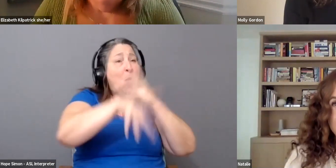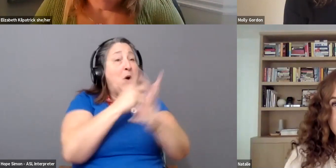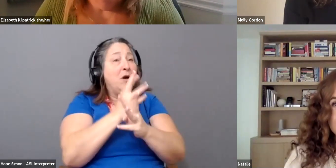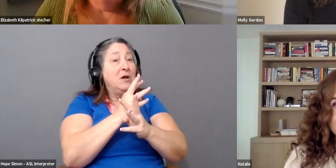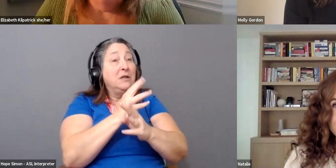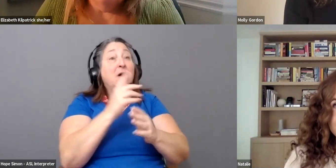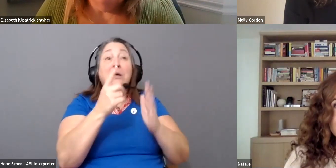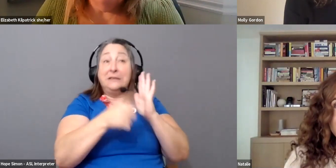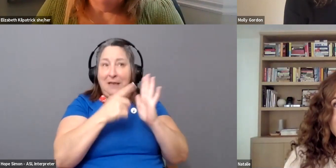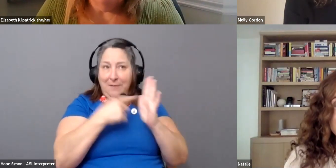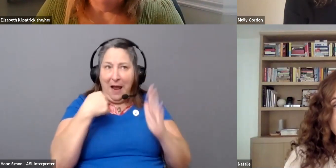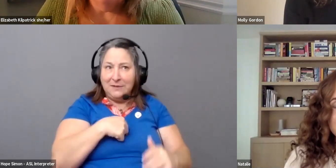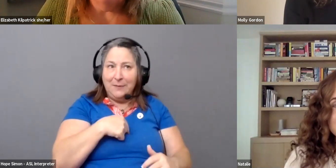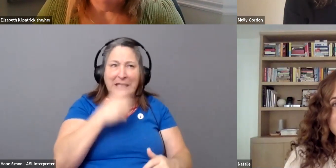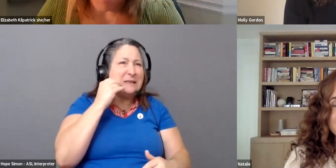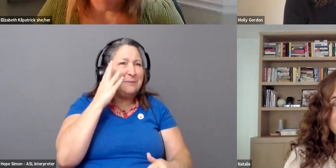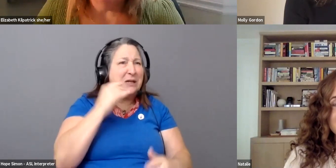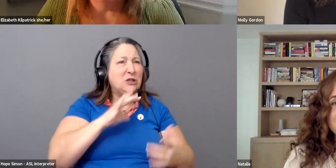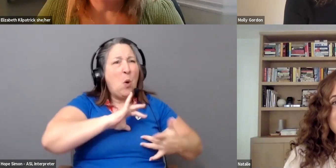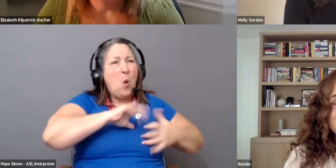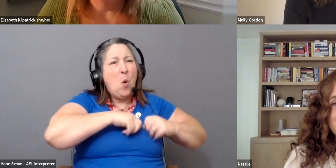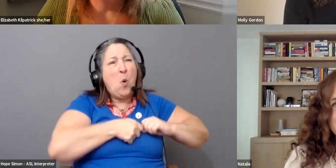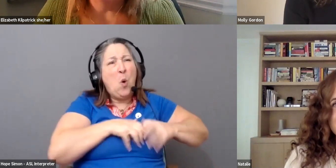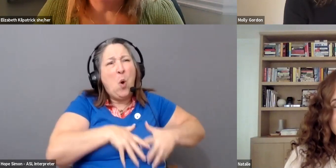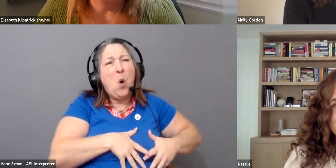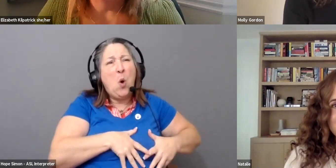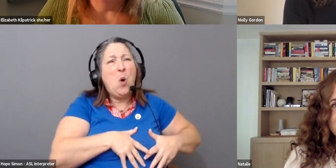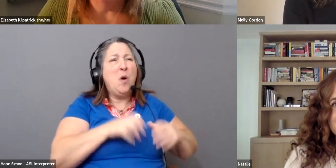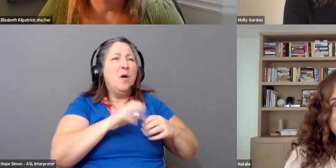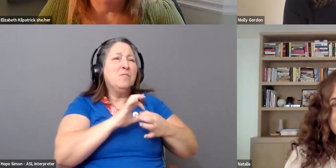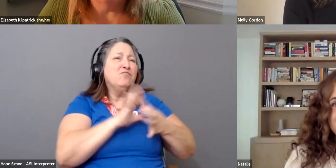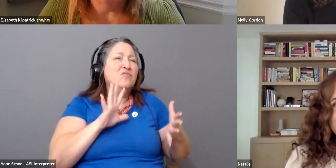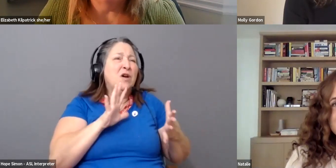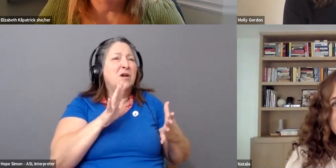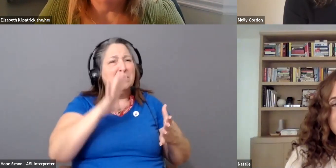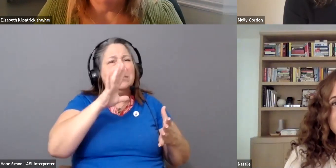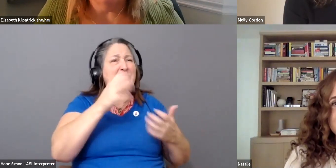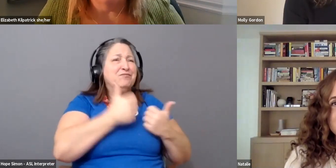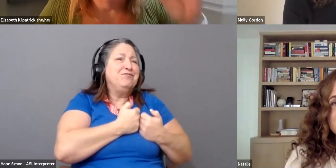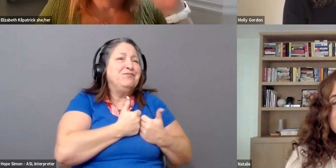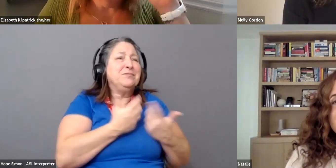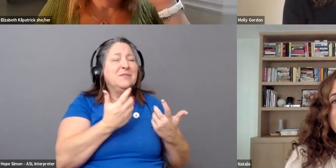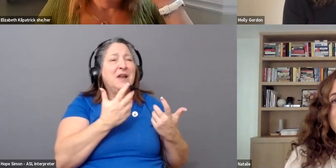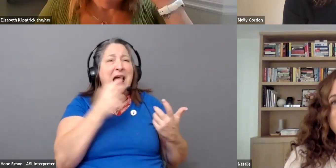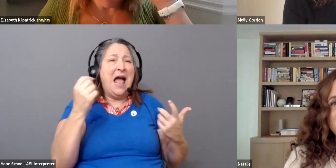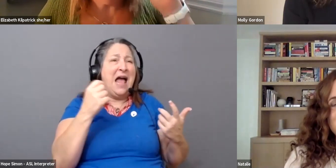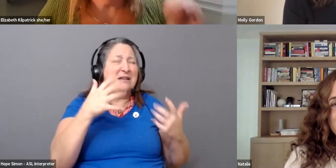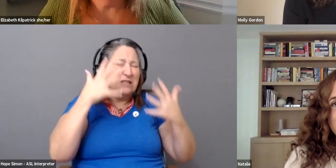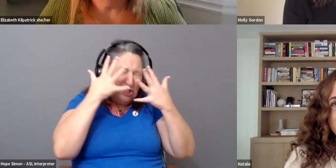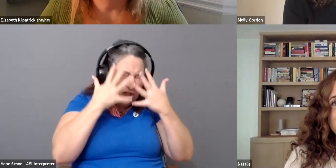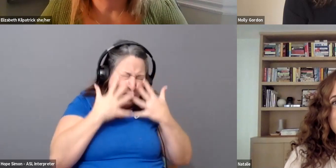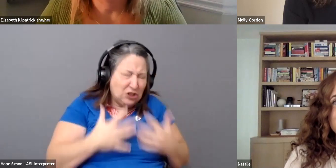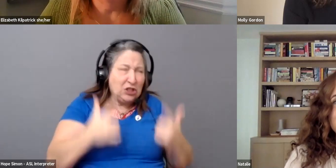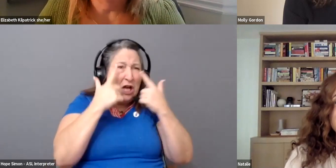to ever experience like the depths of this darkness and live in this valley of tears. And eventually